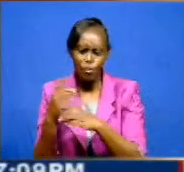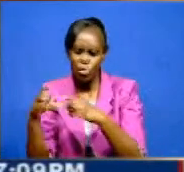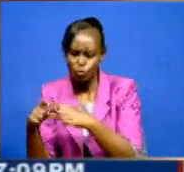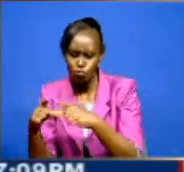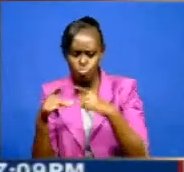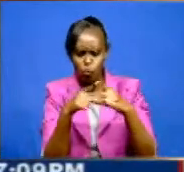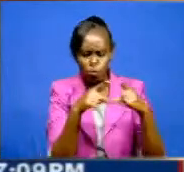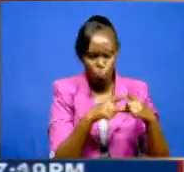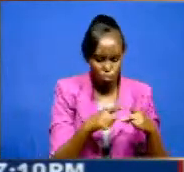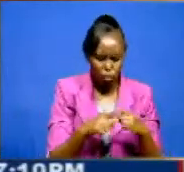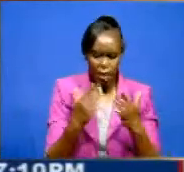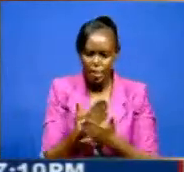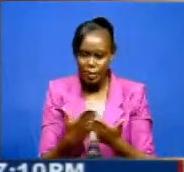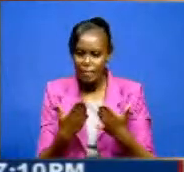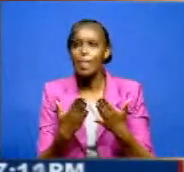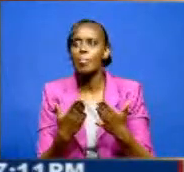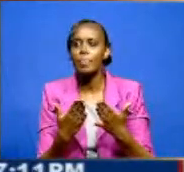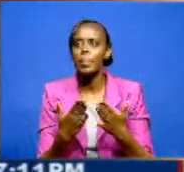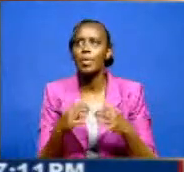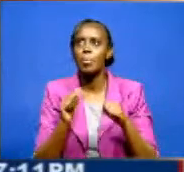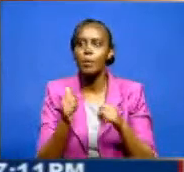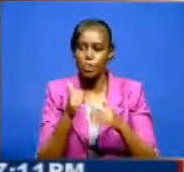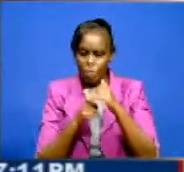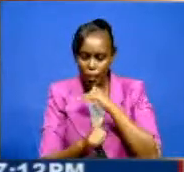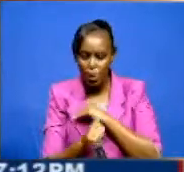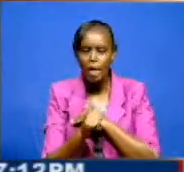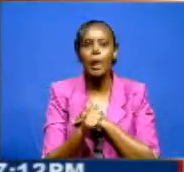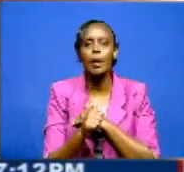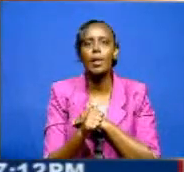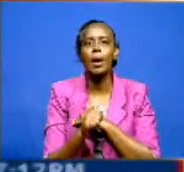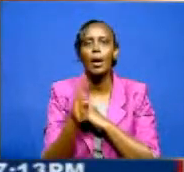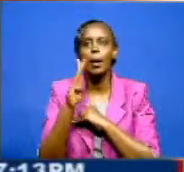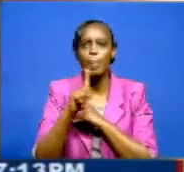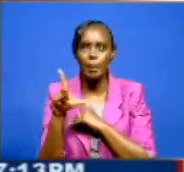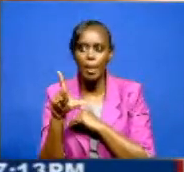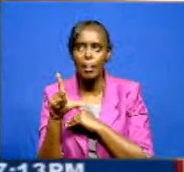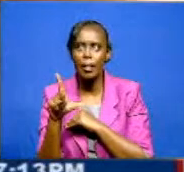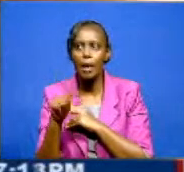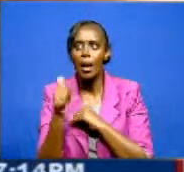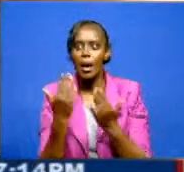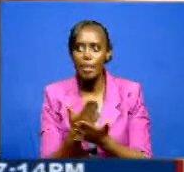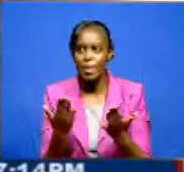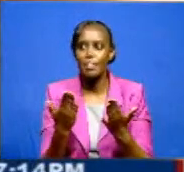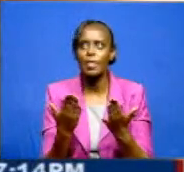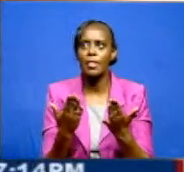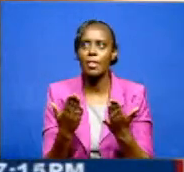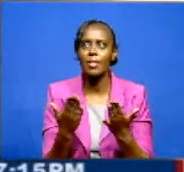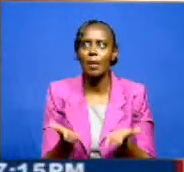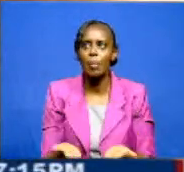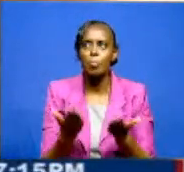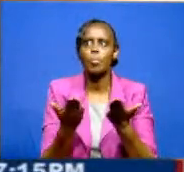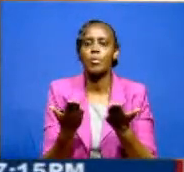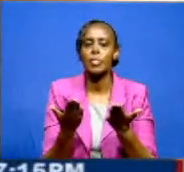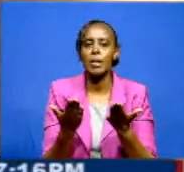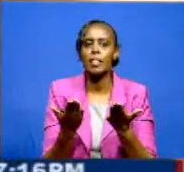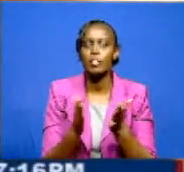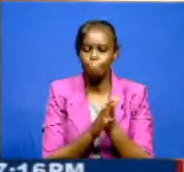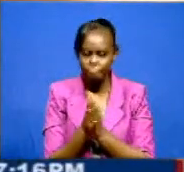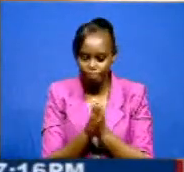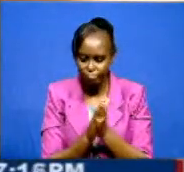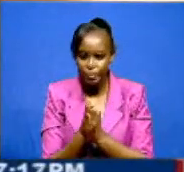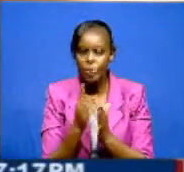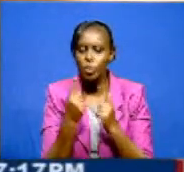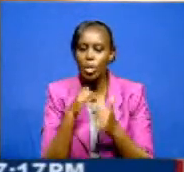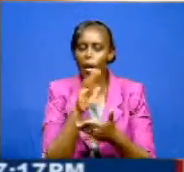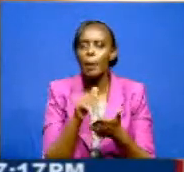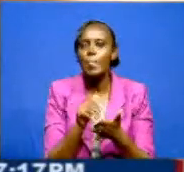that, that can fall into the object of this bill. Other things like promoting productivity is what I was